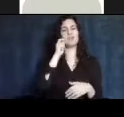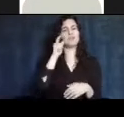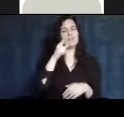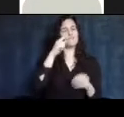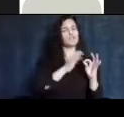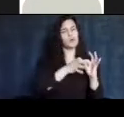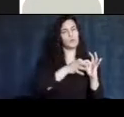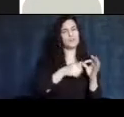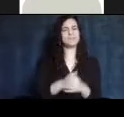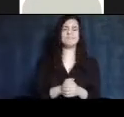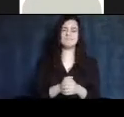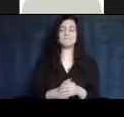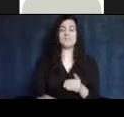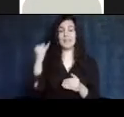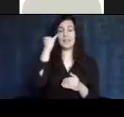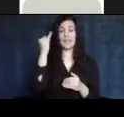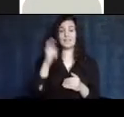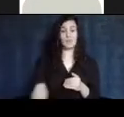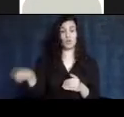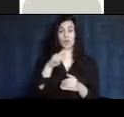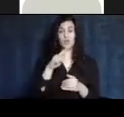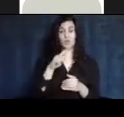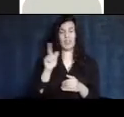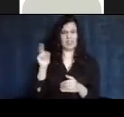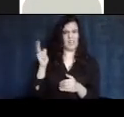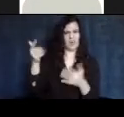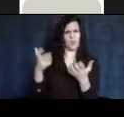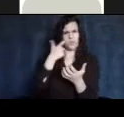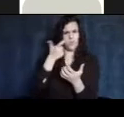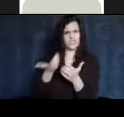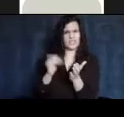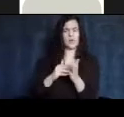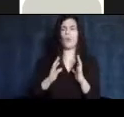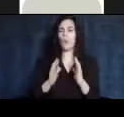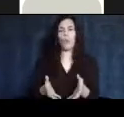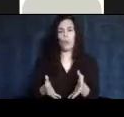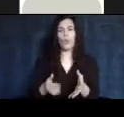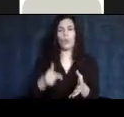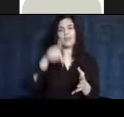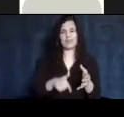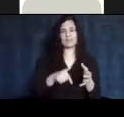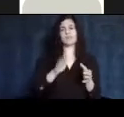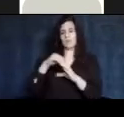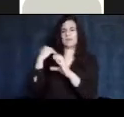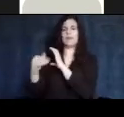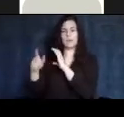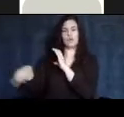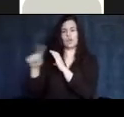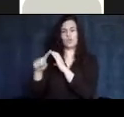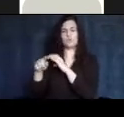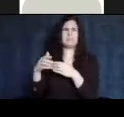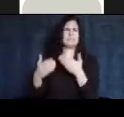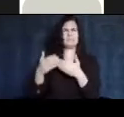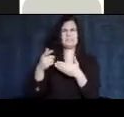us. If you guys do want to watch this session again later, we will be sending this out to you guys after a little bit later. I think we're going to